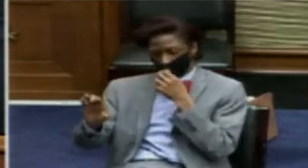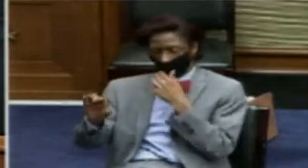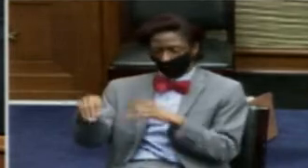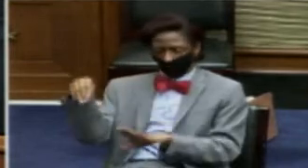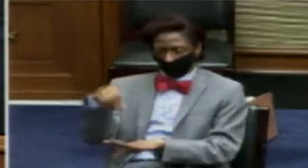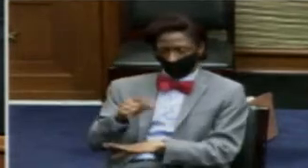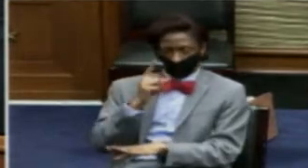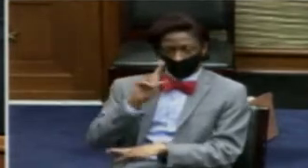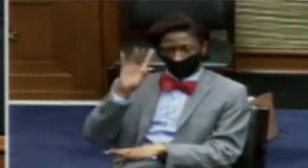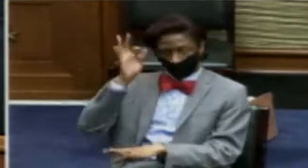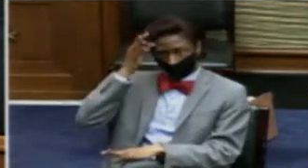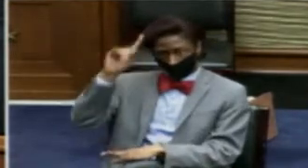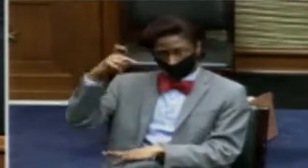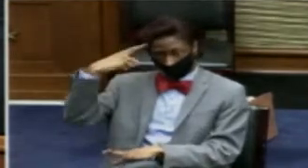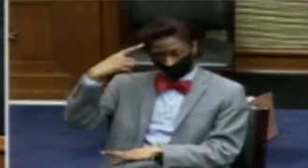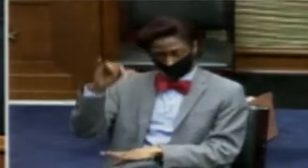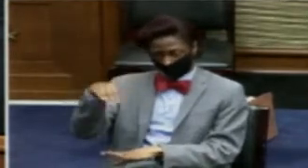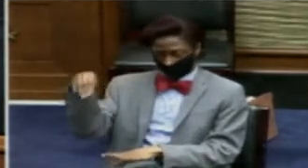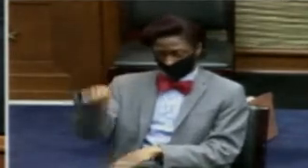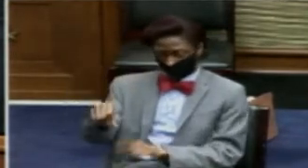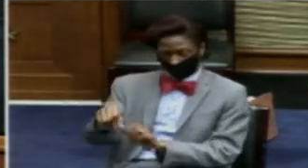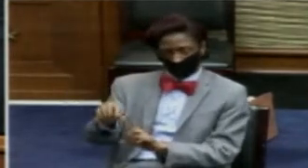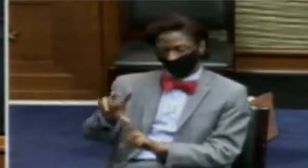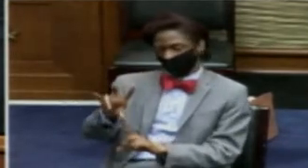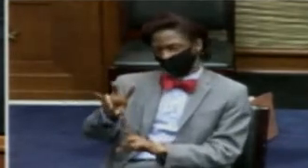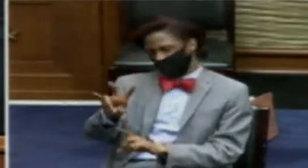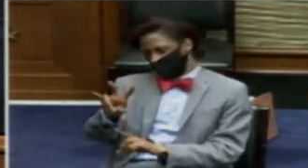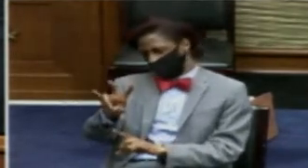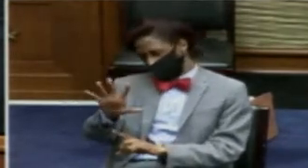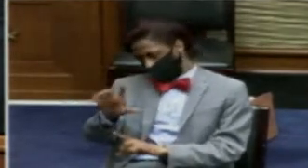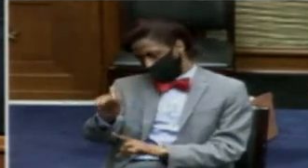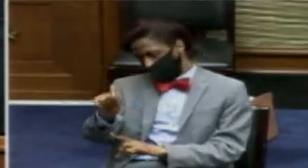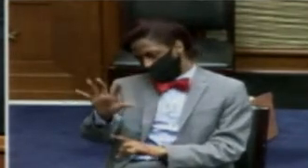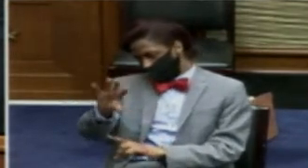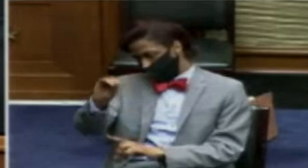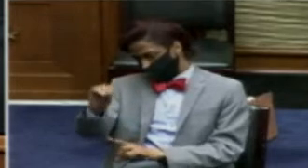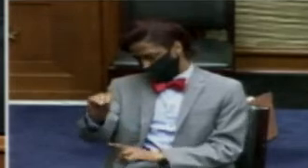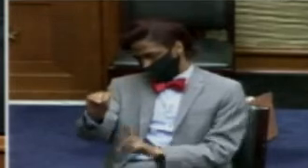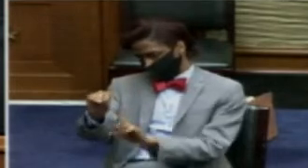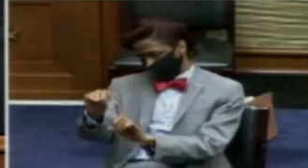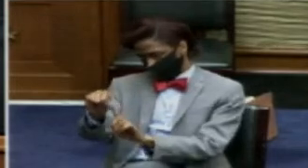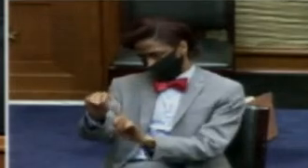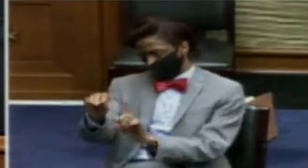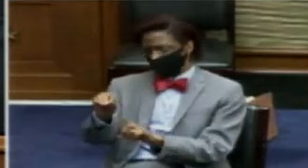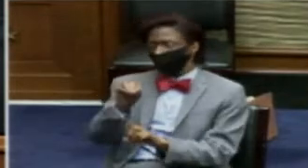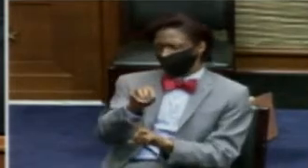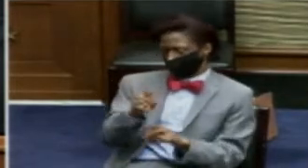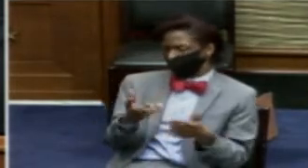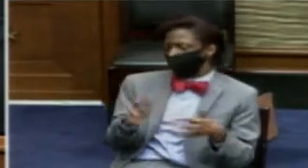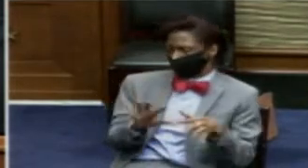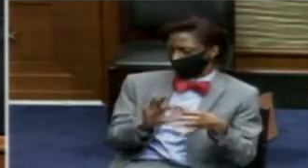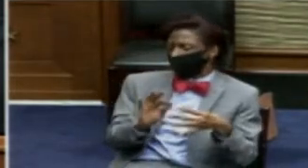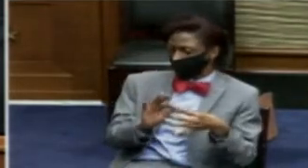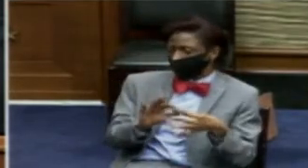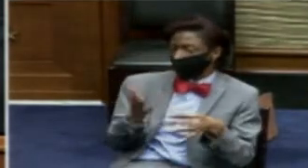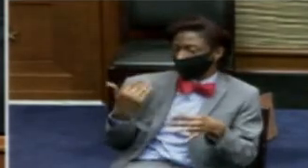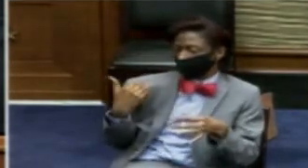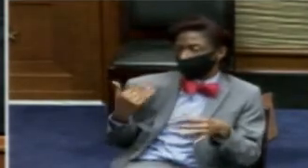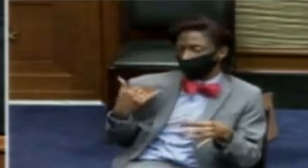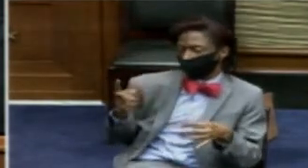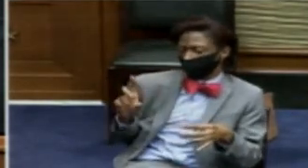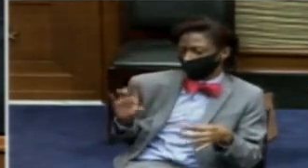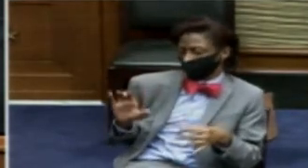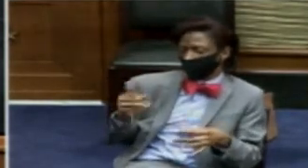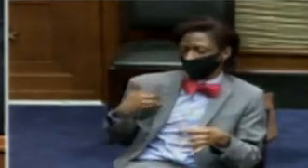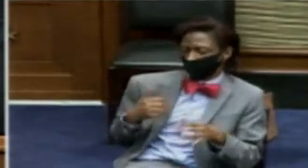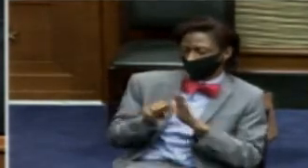federal government is 73.5%. You have mentioned previously that D.C. has a state